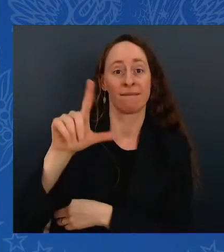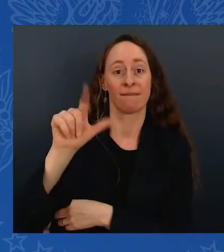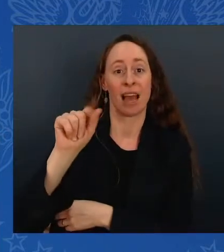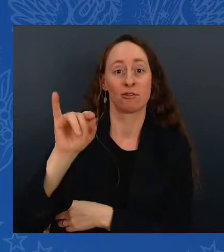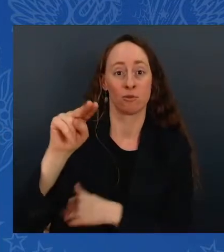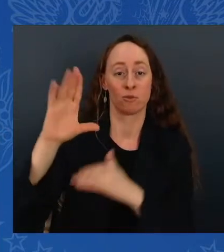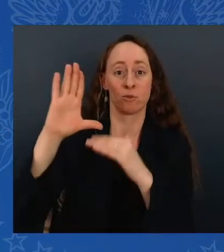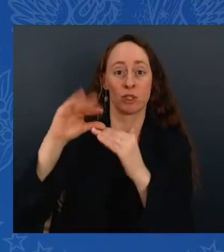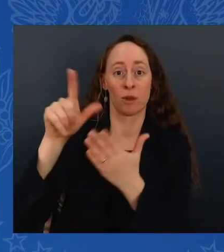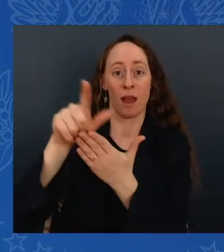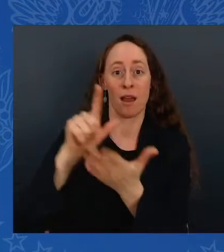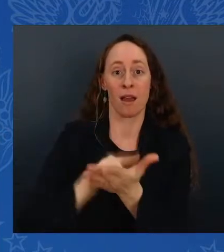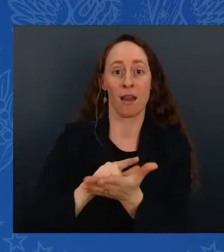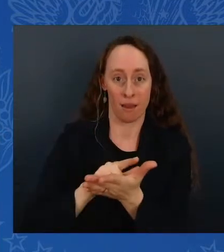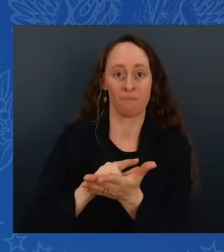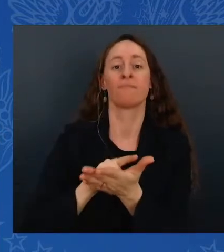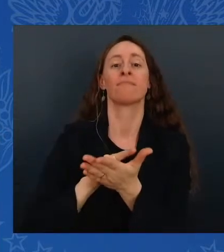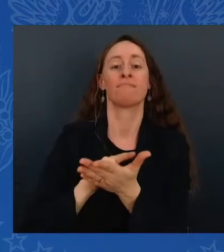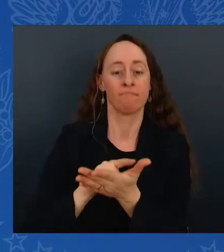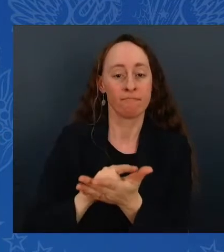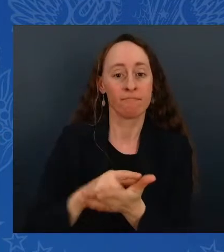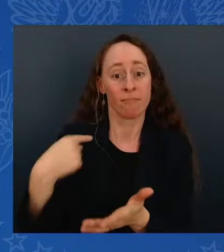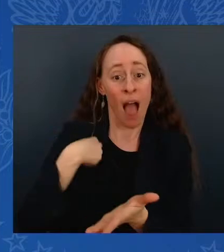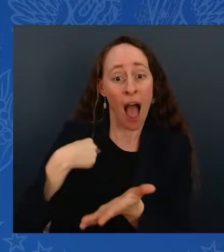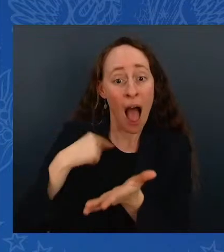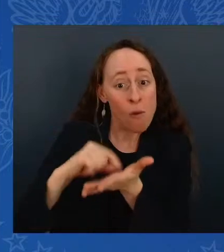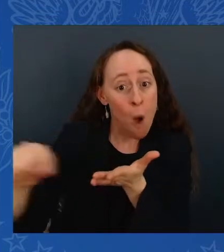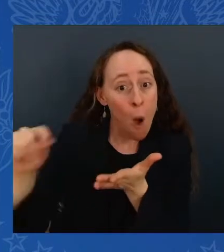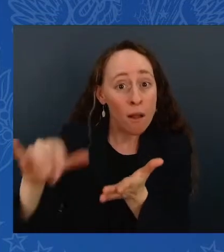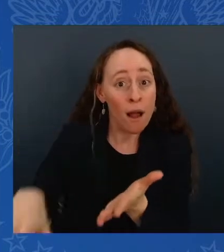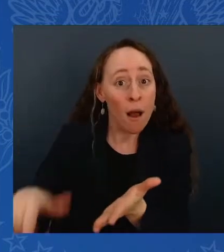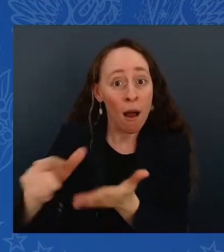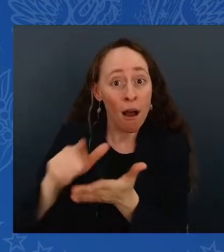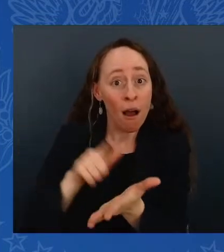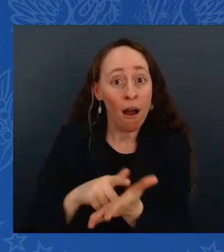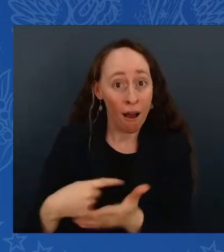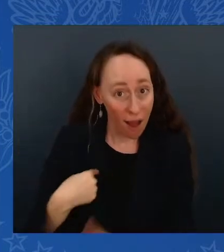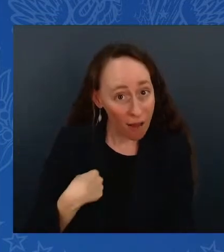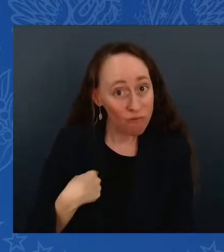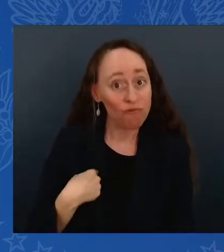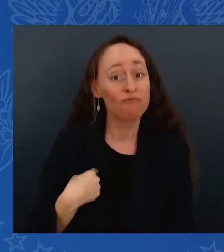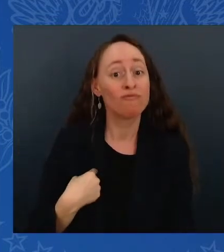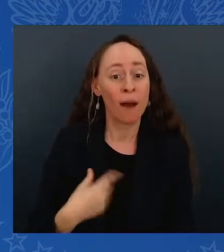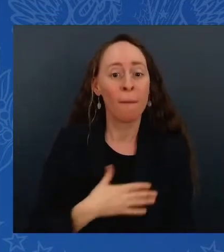I say I wrote, I actually did write some of this, as my daughter would say, with my own paw.